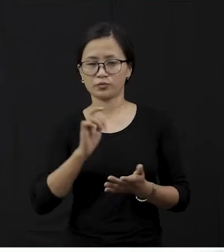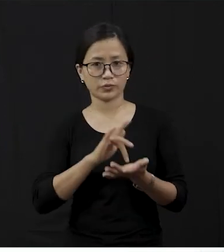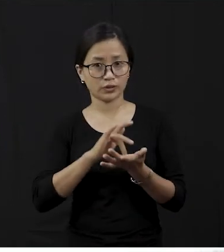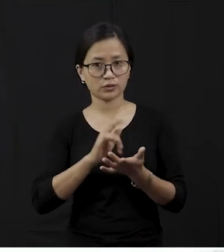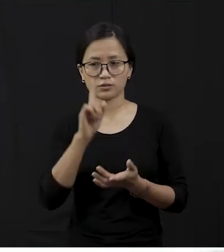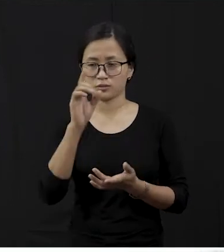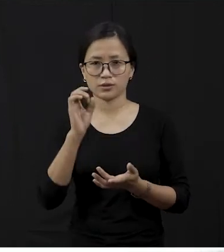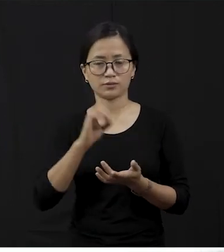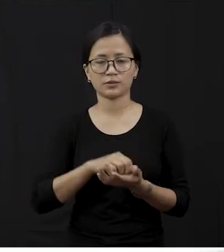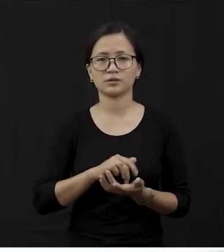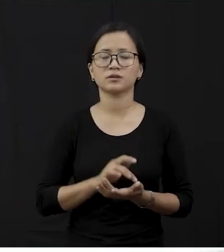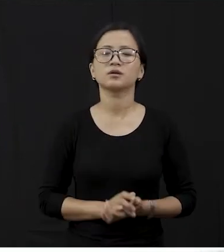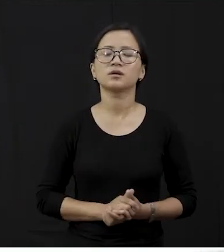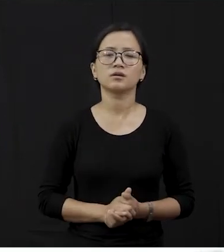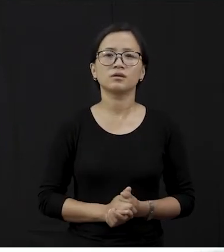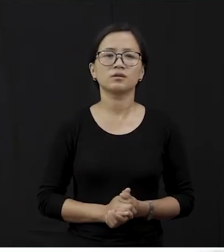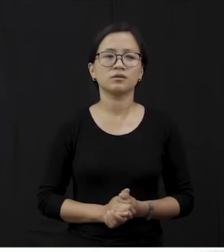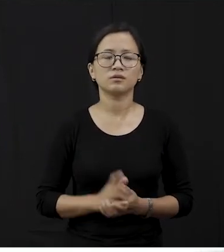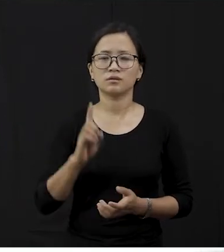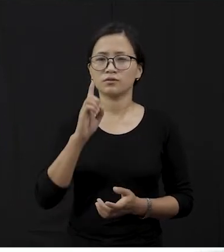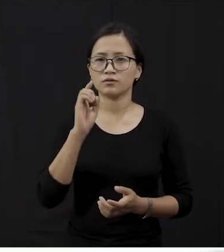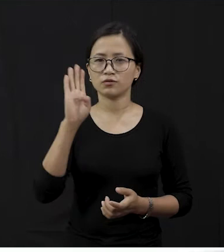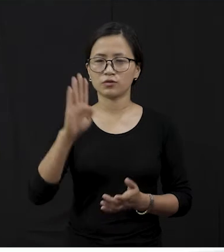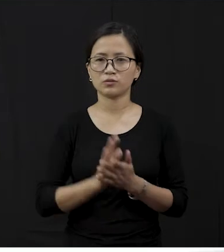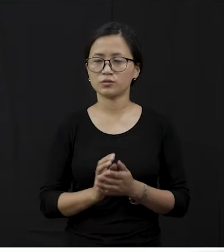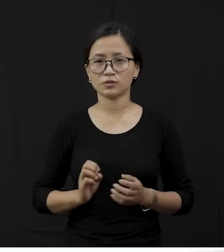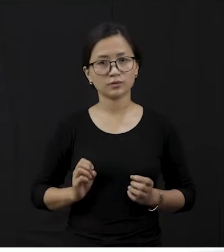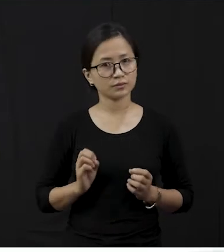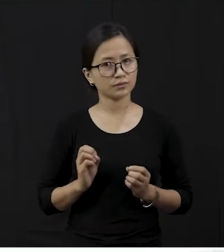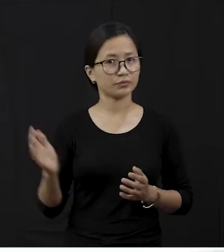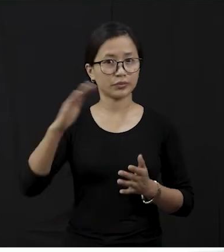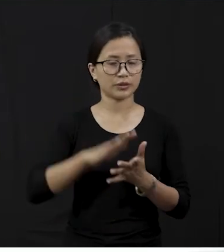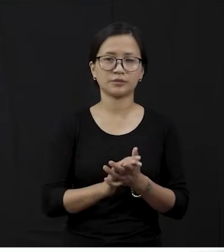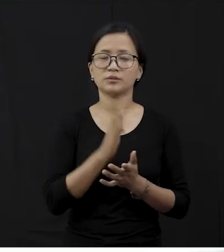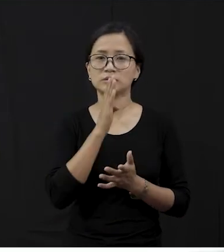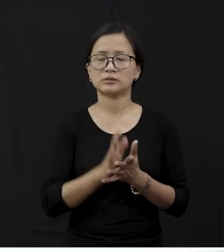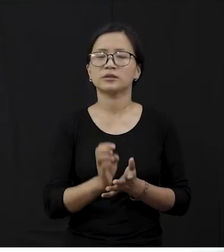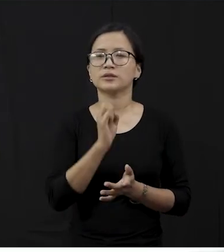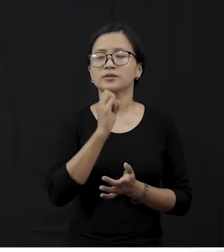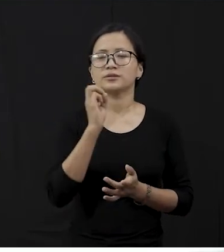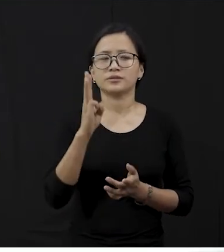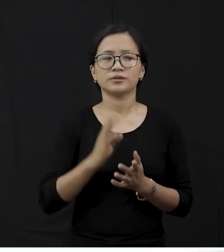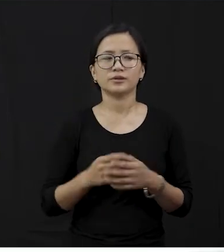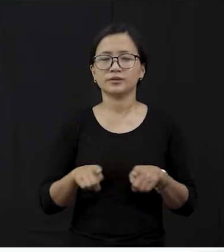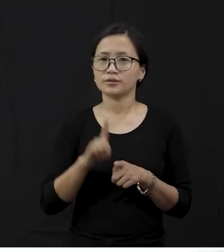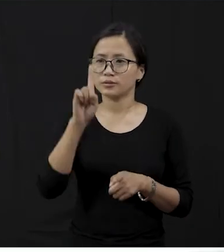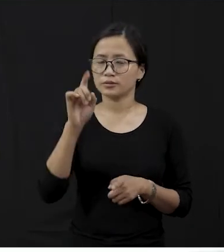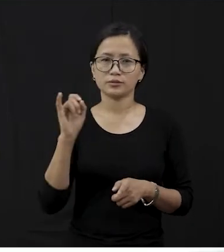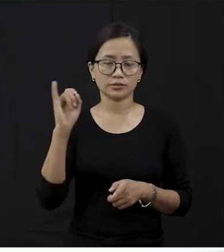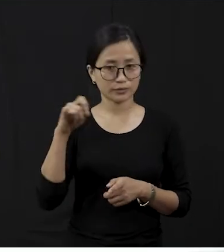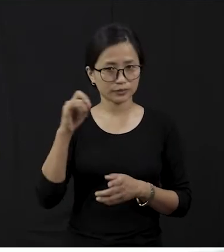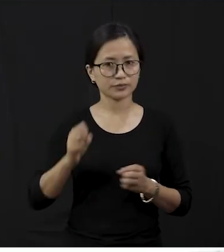When we borrow a 1 from this 4 became 3 and this 6 became 16. Okay.